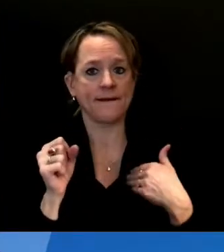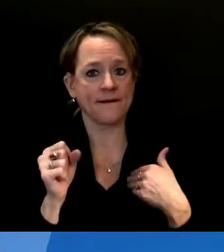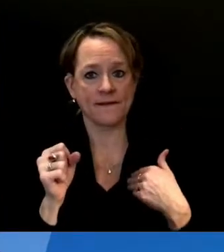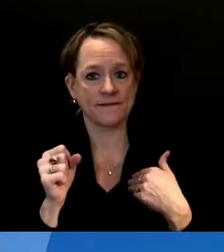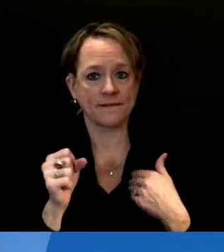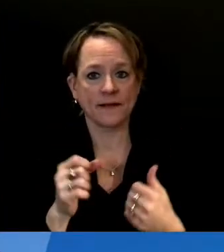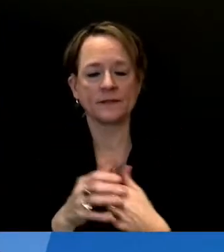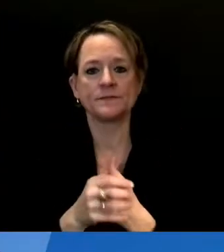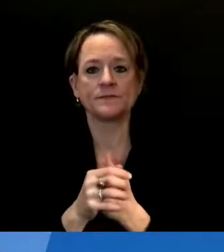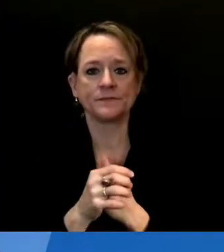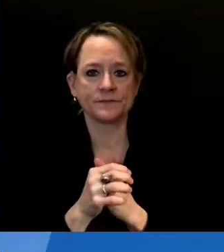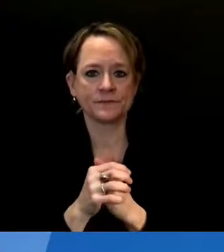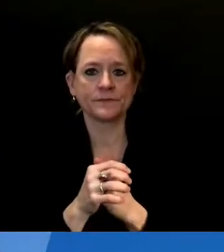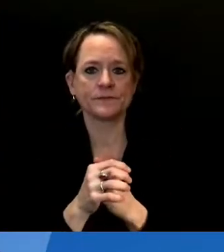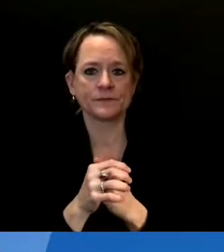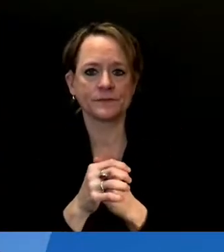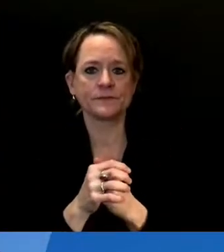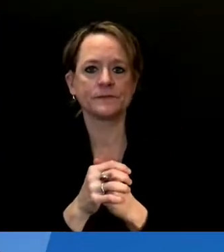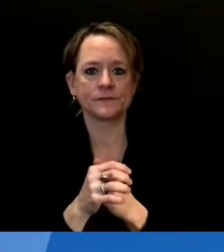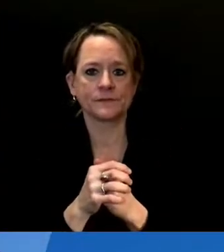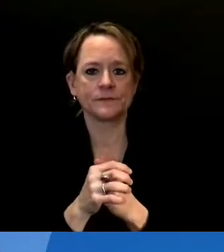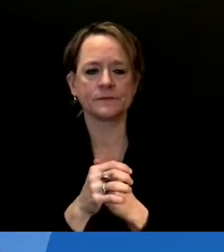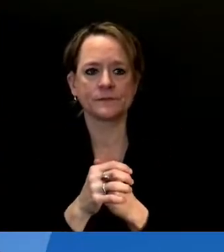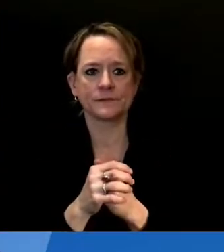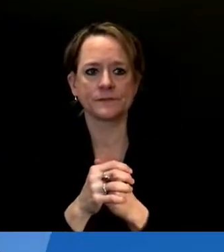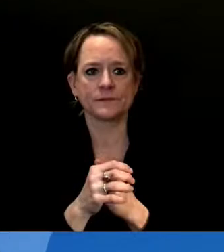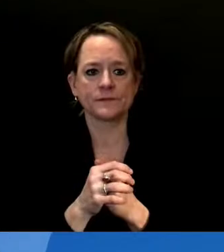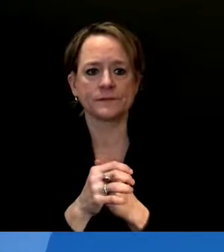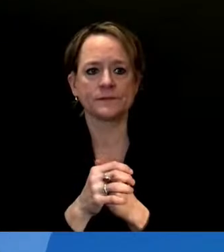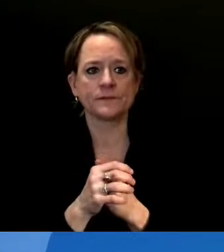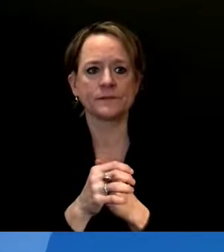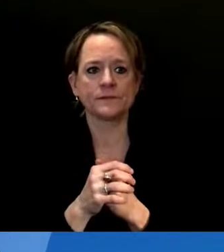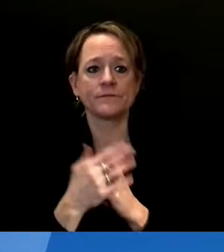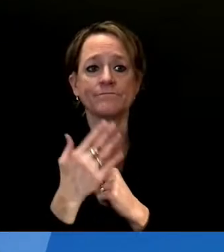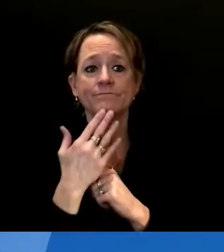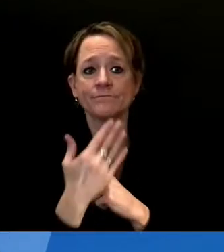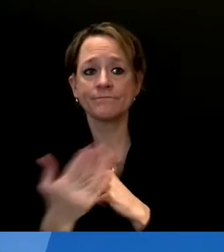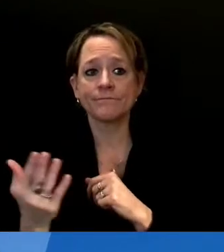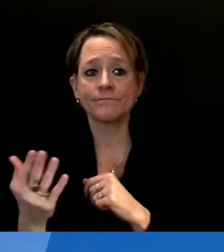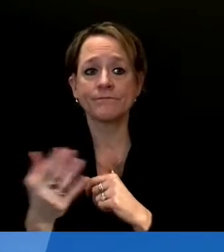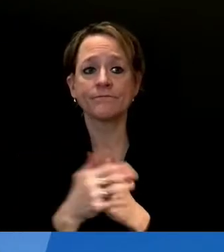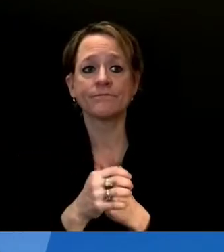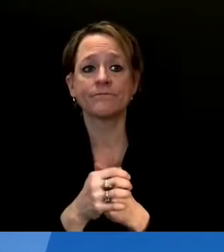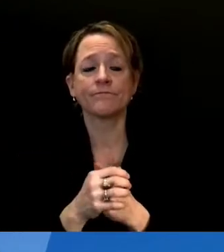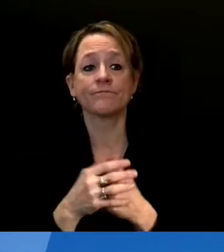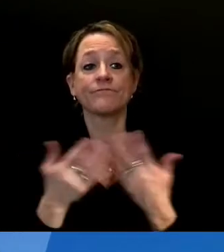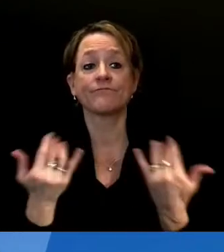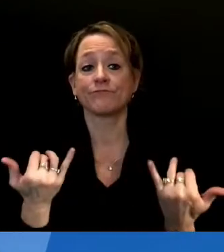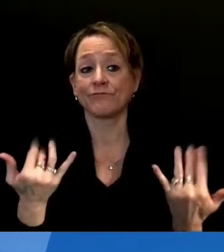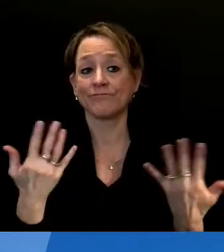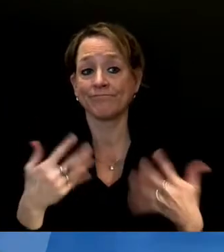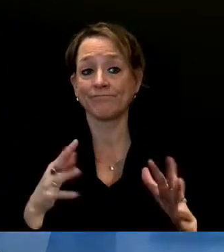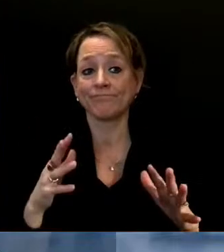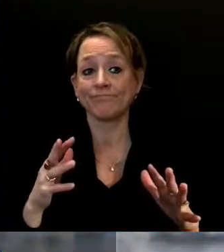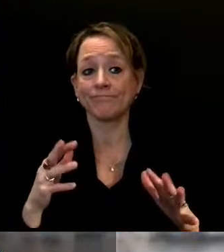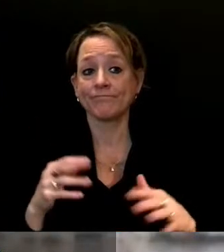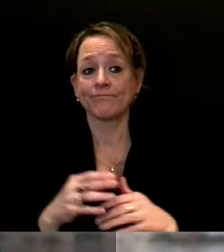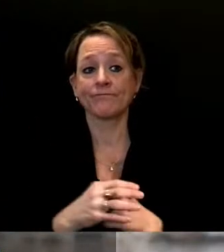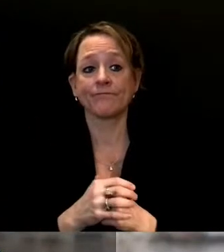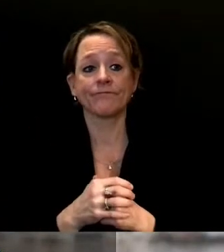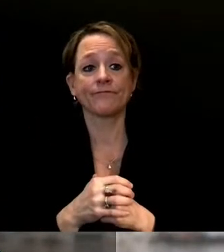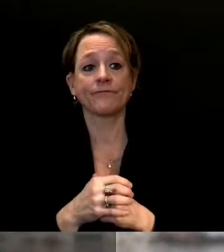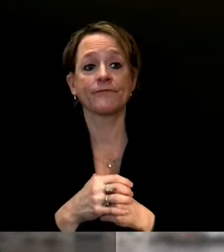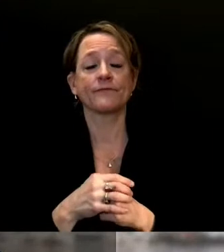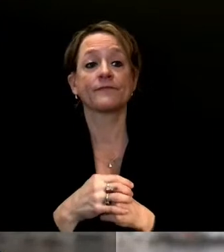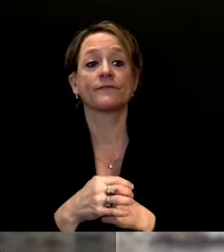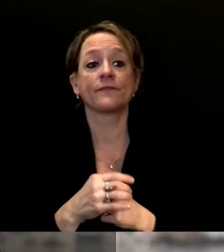Thank you. And that concludes today's briefing. Reporters who did not get a chance to ask a question can contact the DHS media team. Our thanks